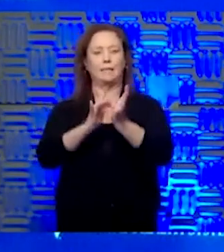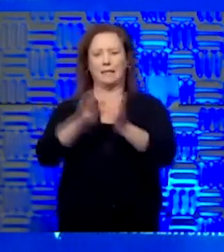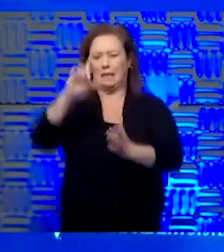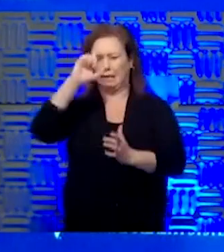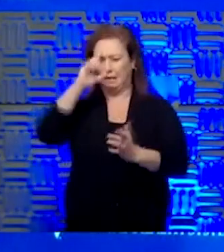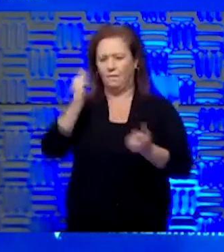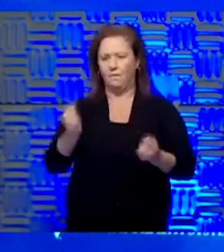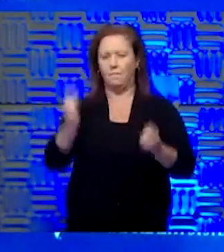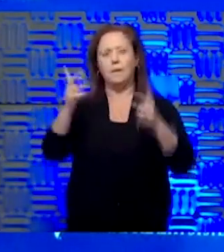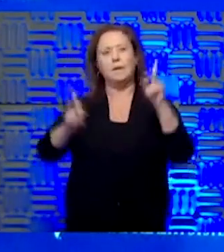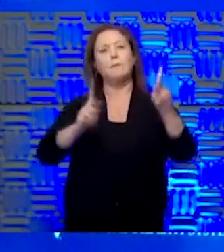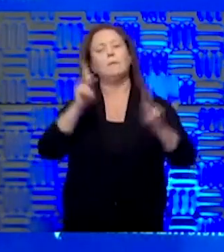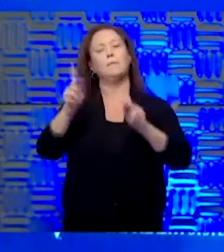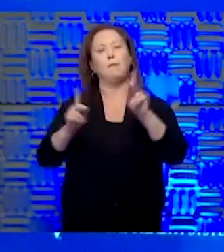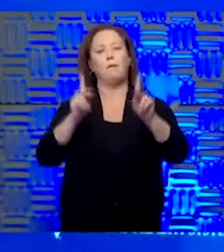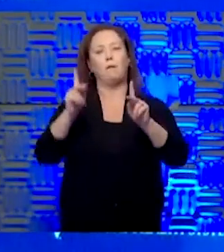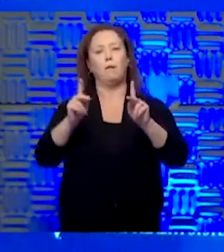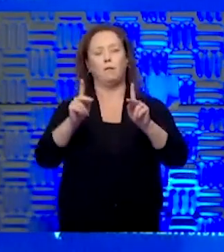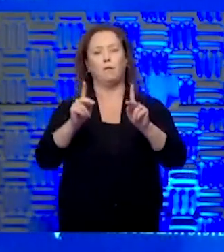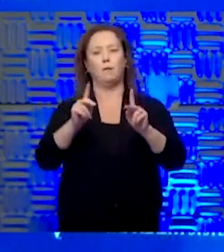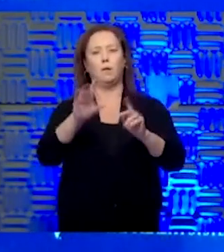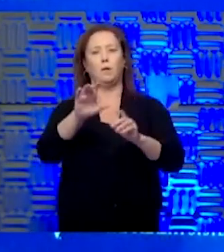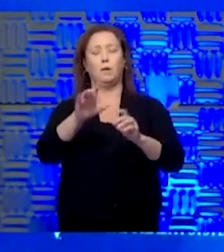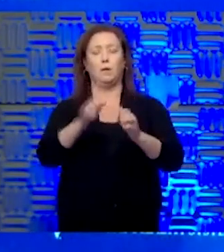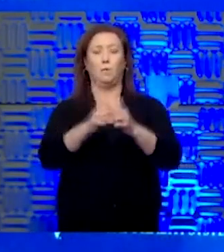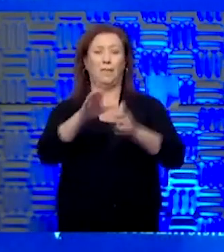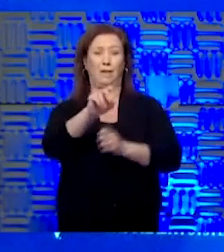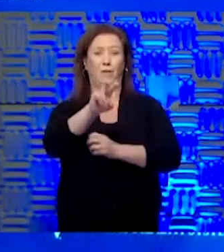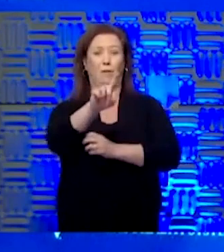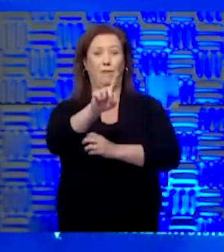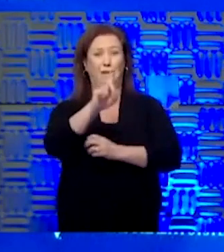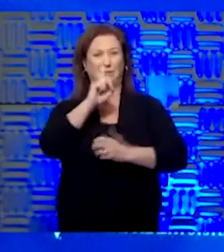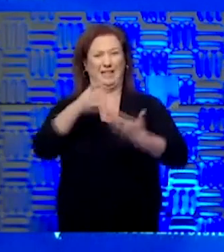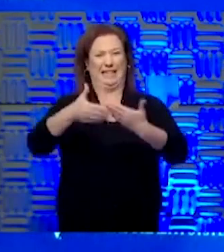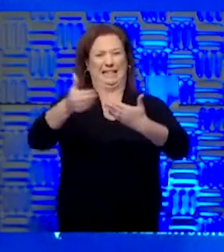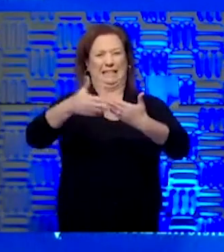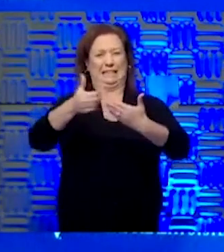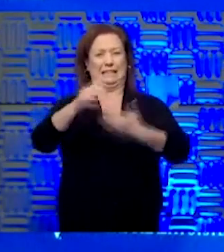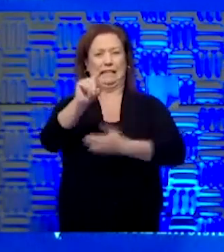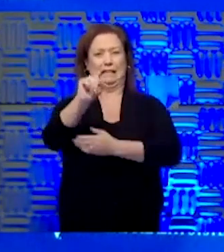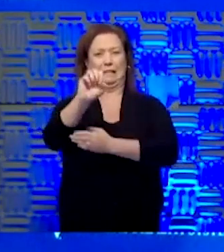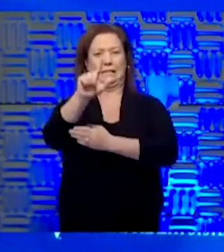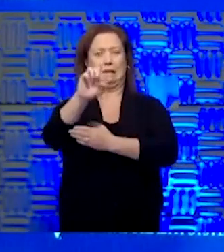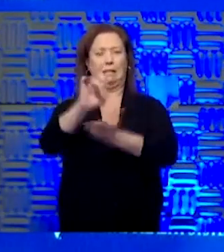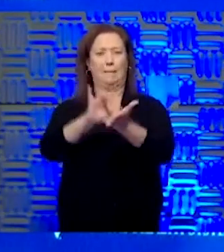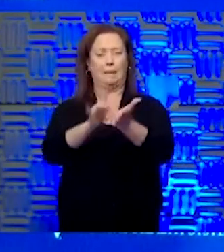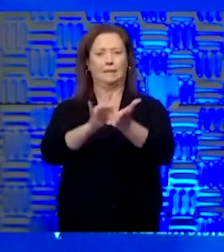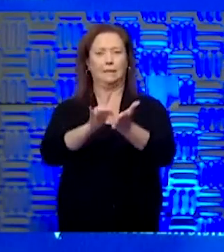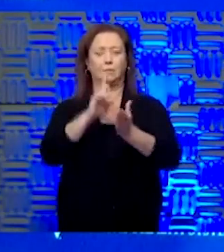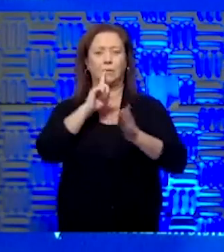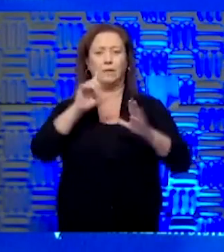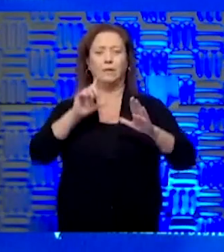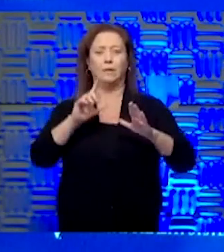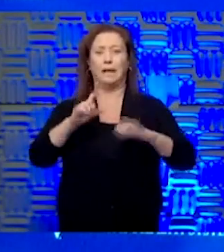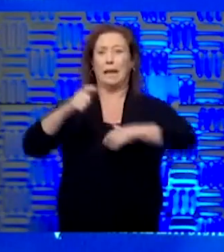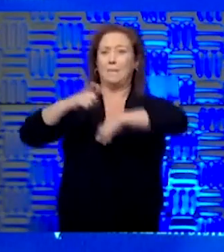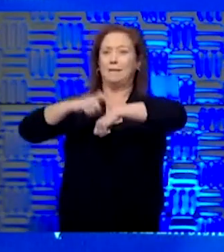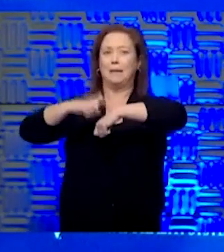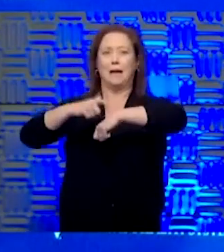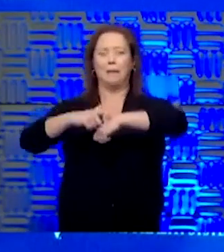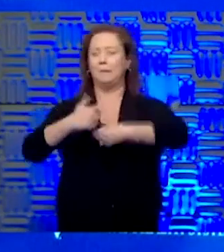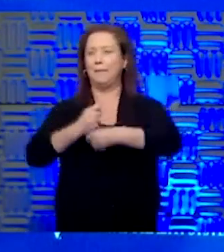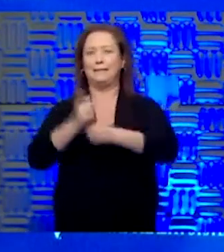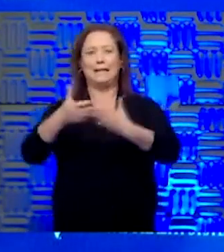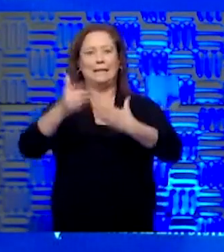for a lot of folks, even without COVID, it's pretty darn convenient. And the other shocker is I'm on time. I don't know what makes